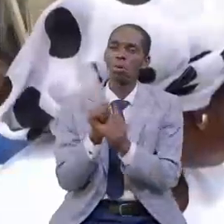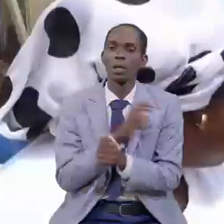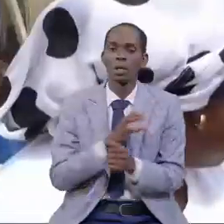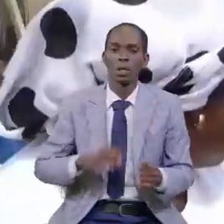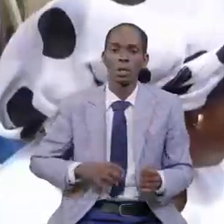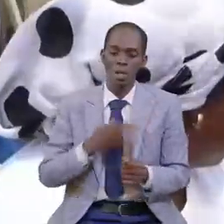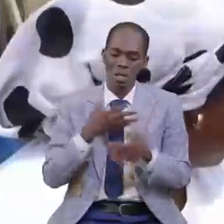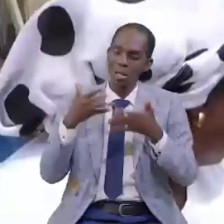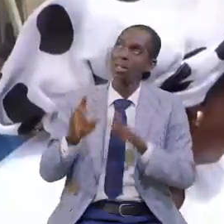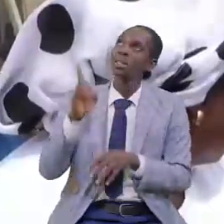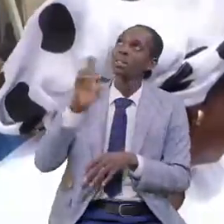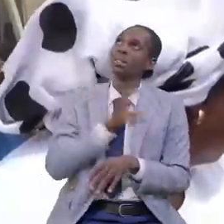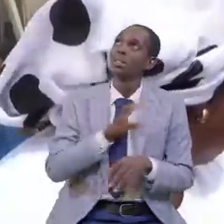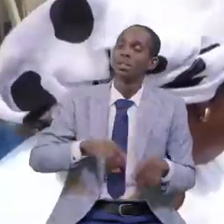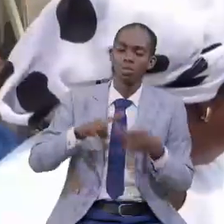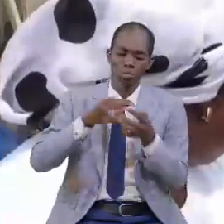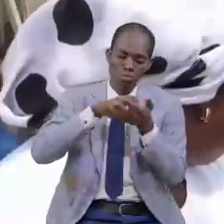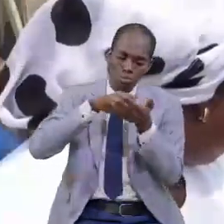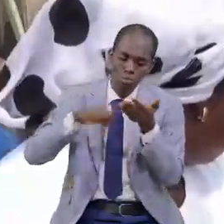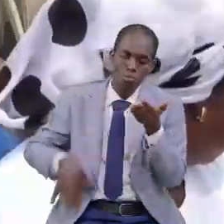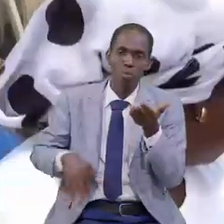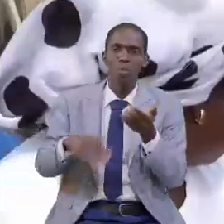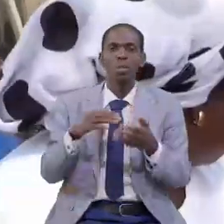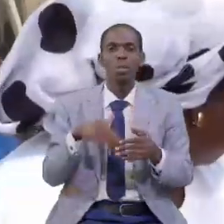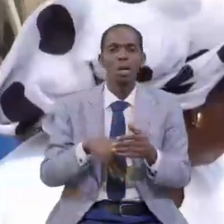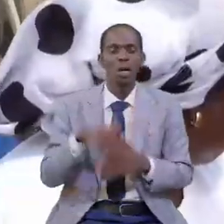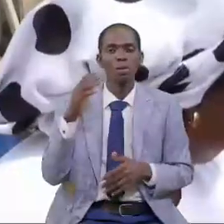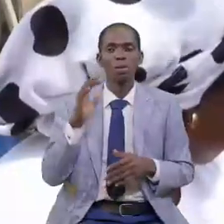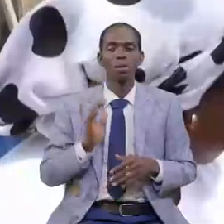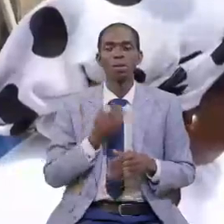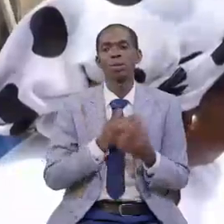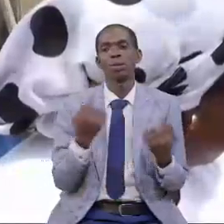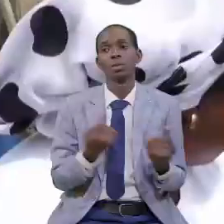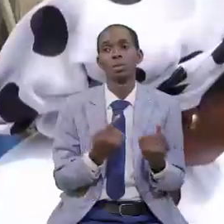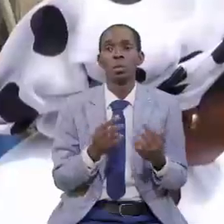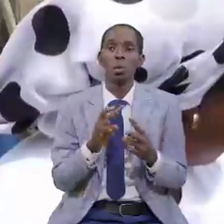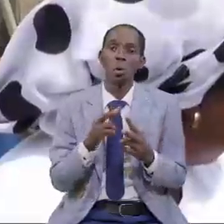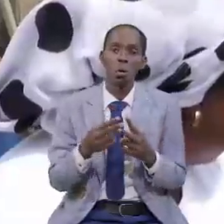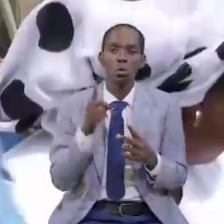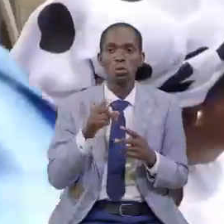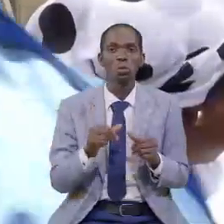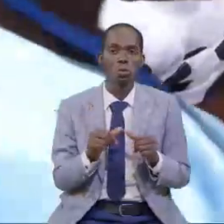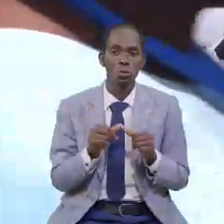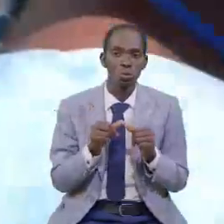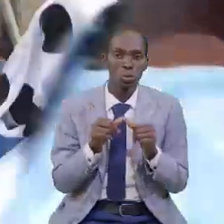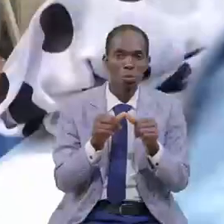the sin. Or somebody may continue and continue adamant,